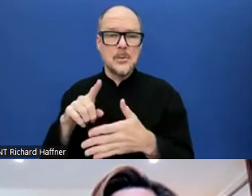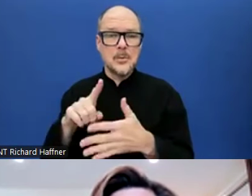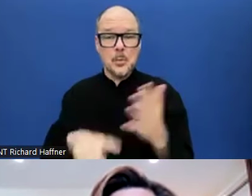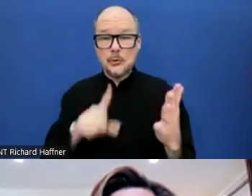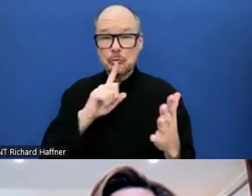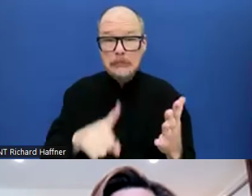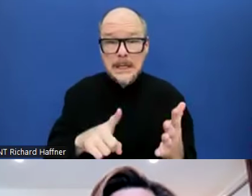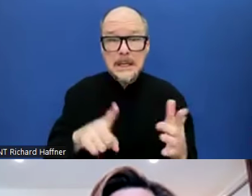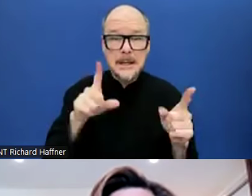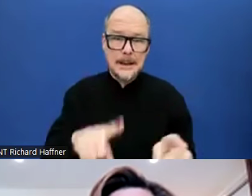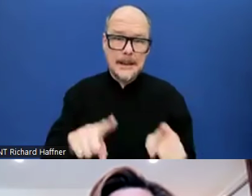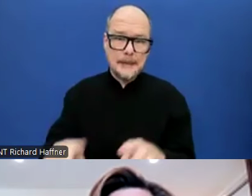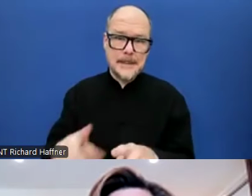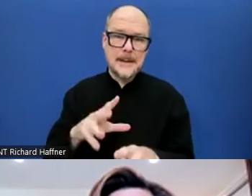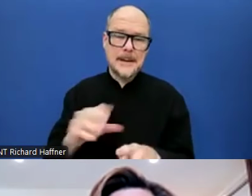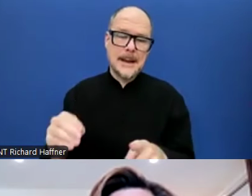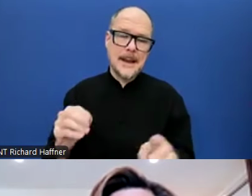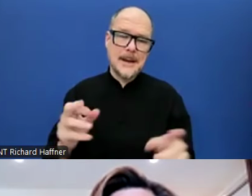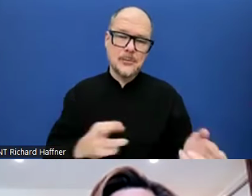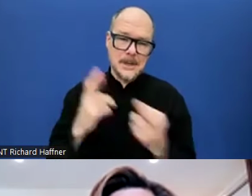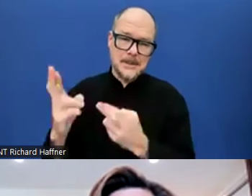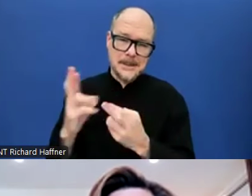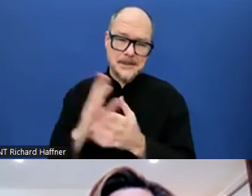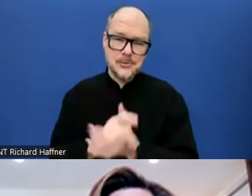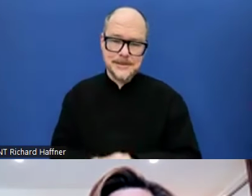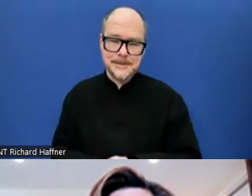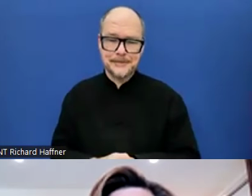happening and recommendations.